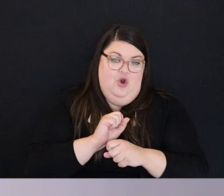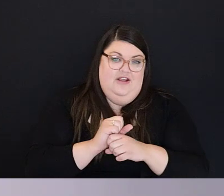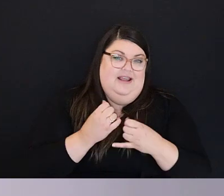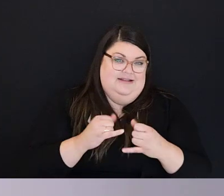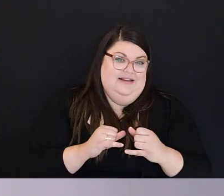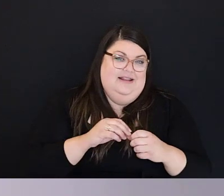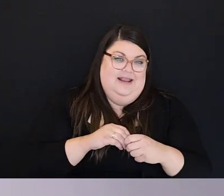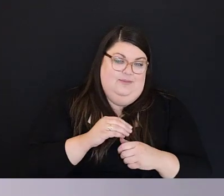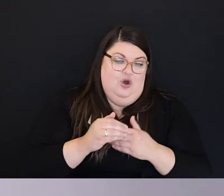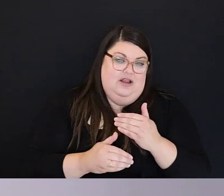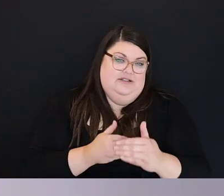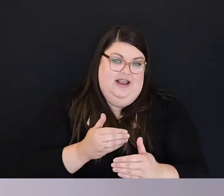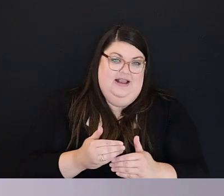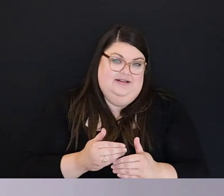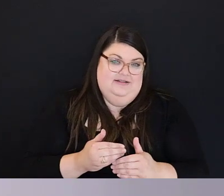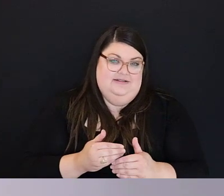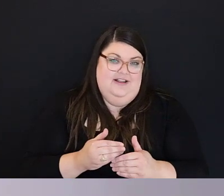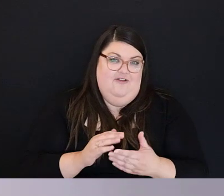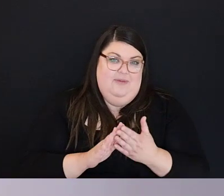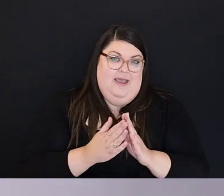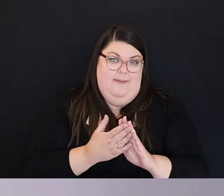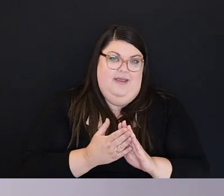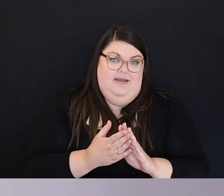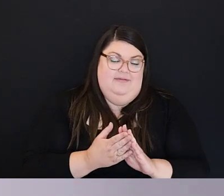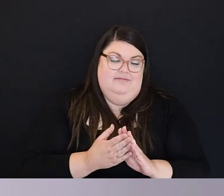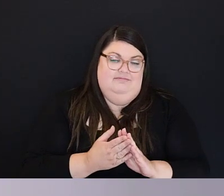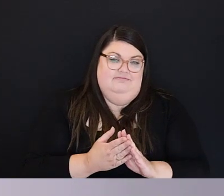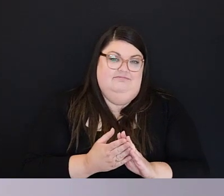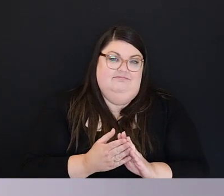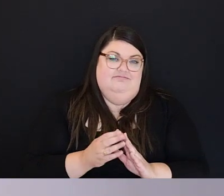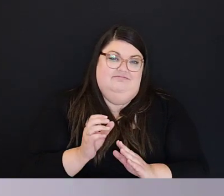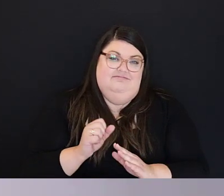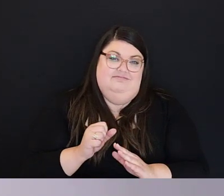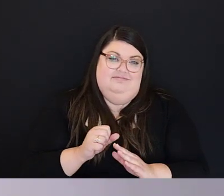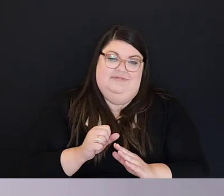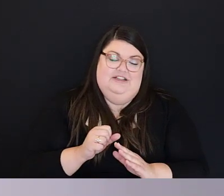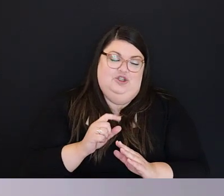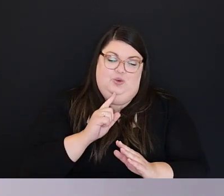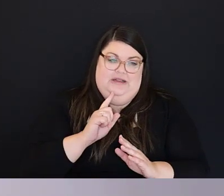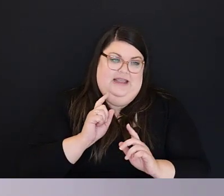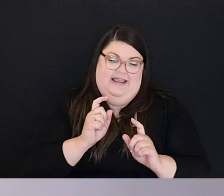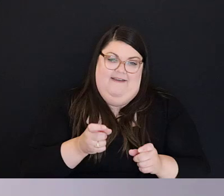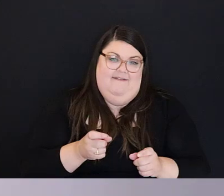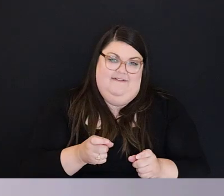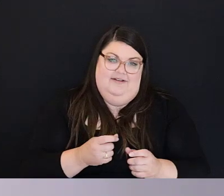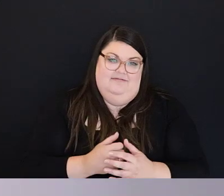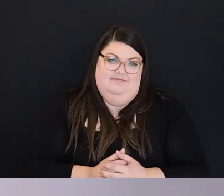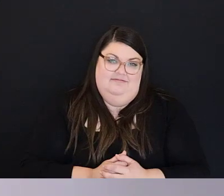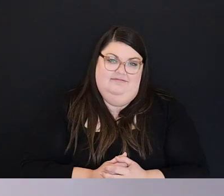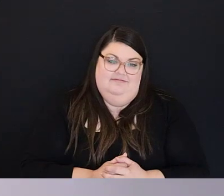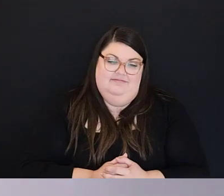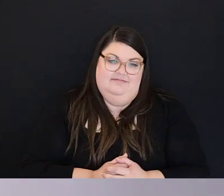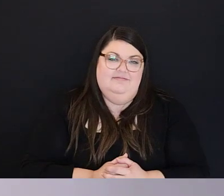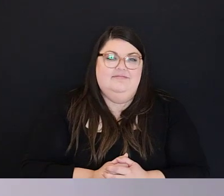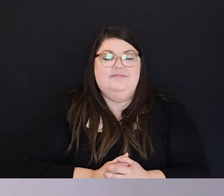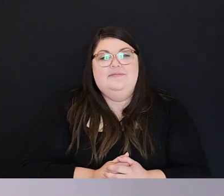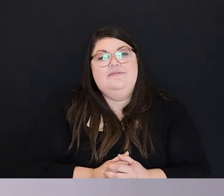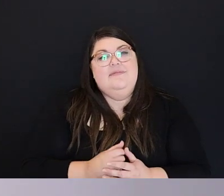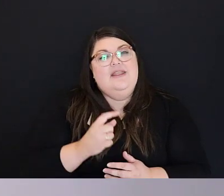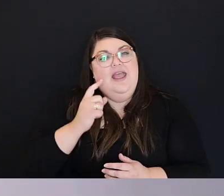still in process or still in its process of becoming, which is such a gift. I